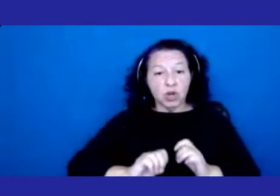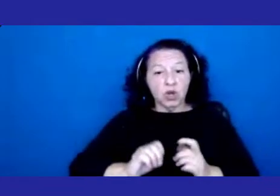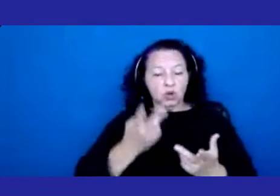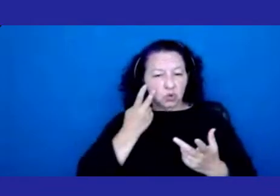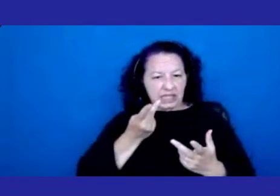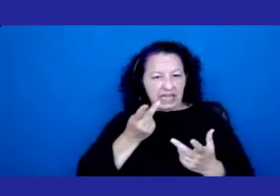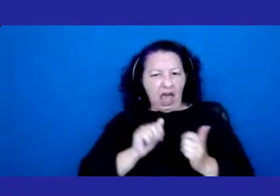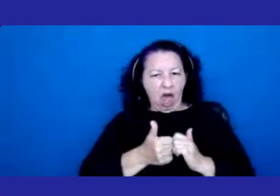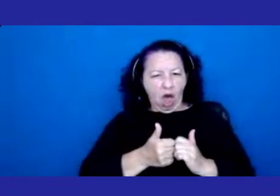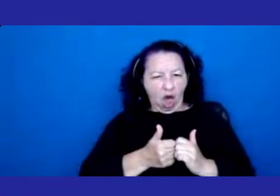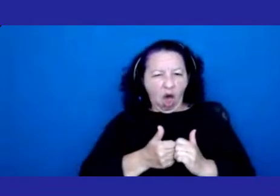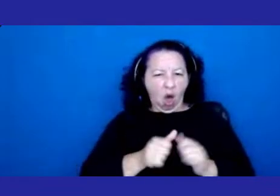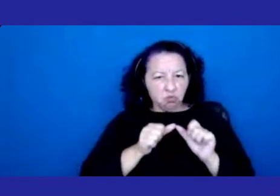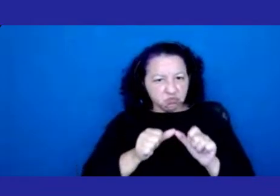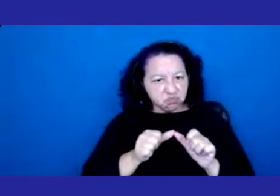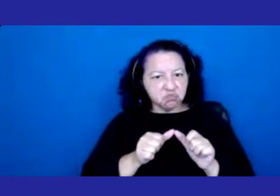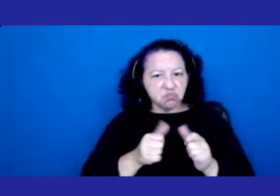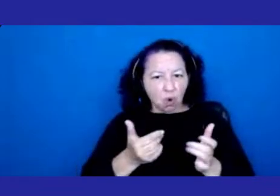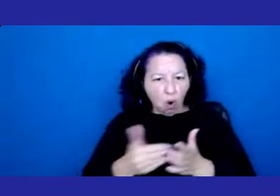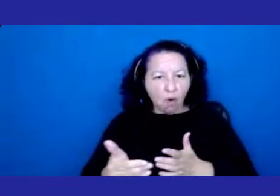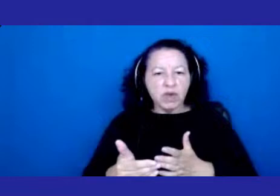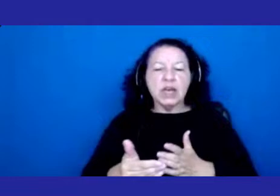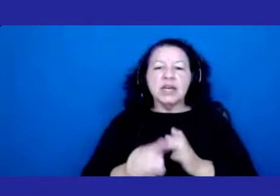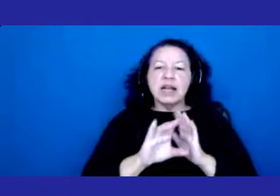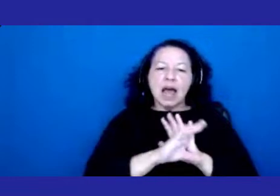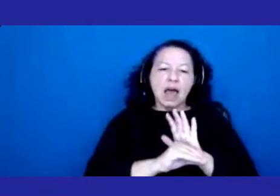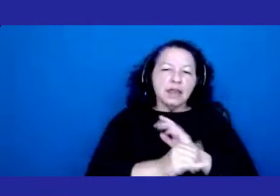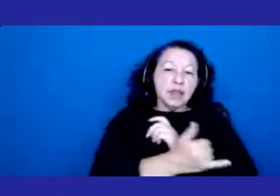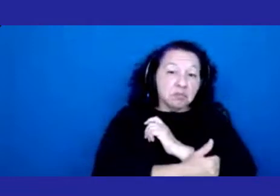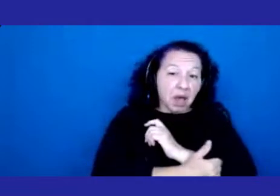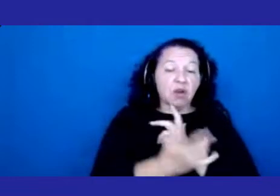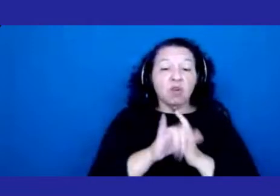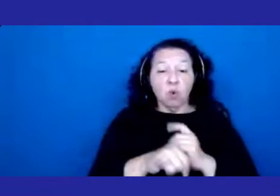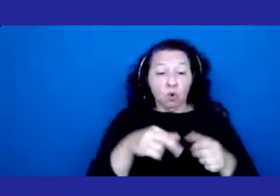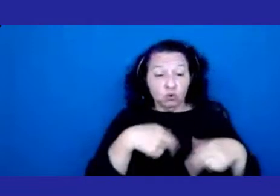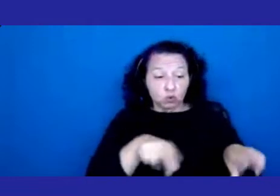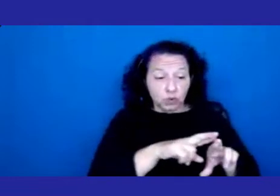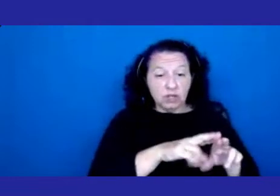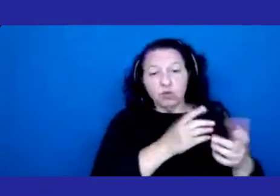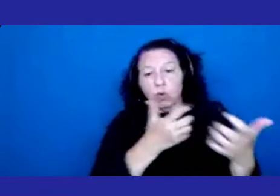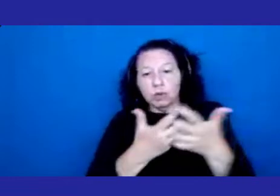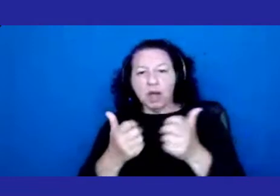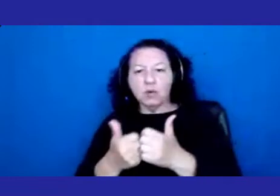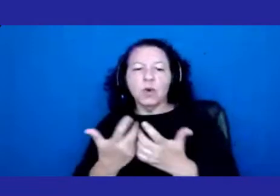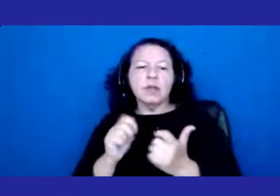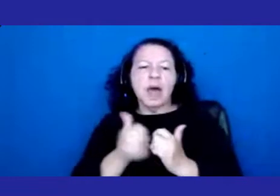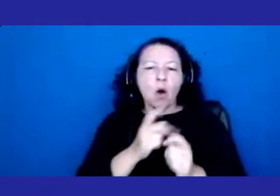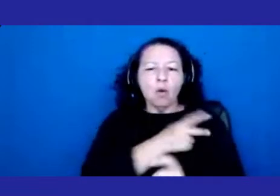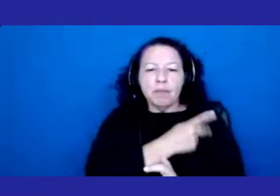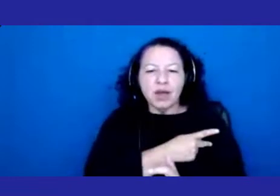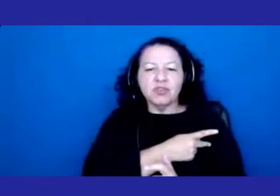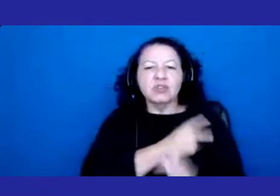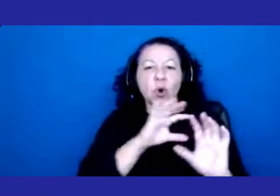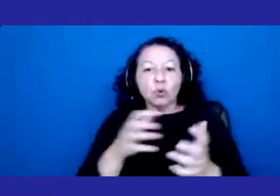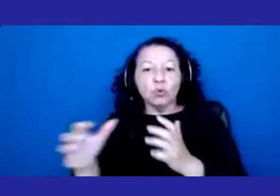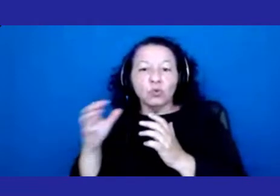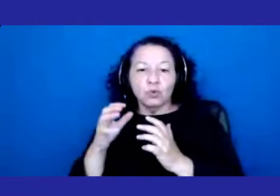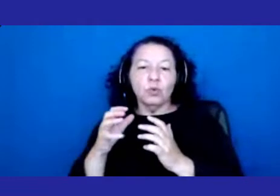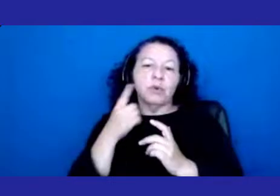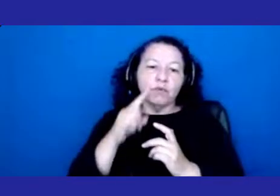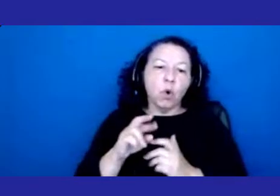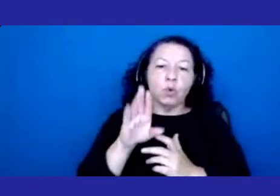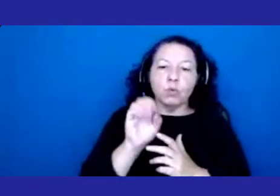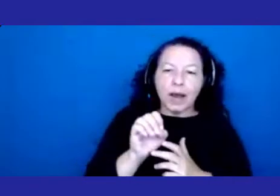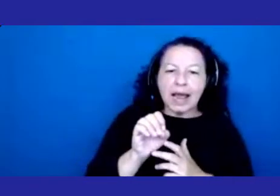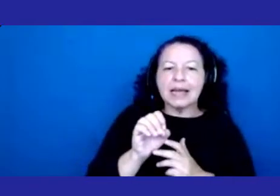ethnic background regions corresponded to how patients are getting grouped aggregately for race and ethnicity reporting. So it's not a